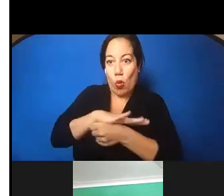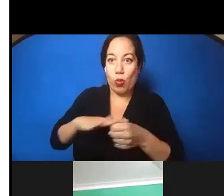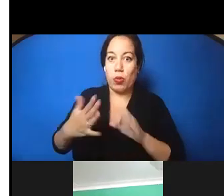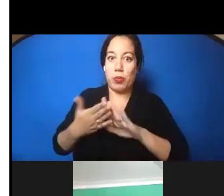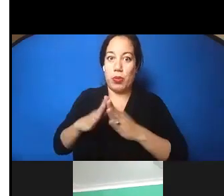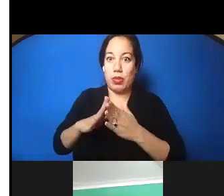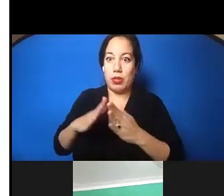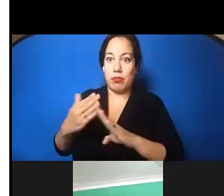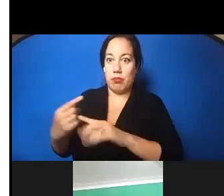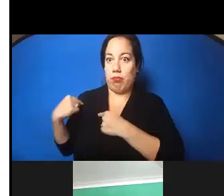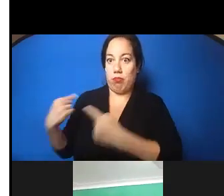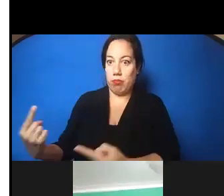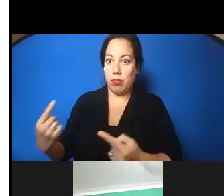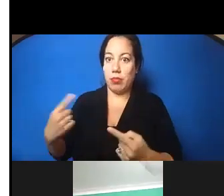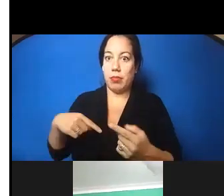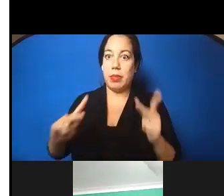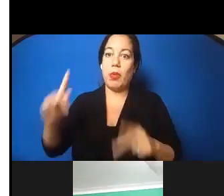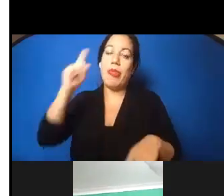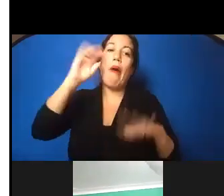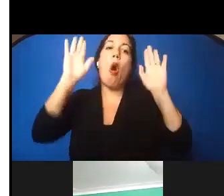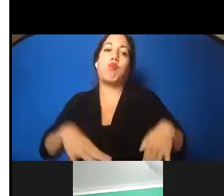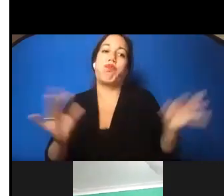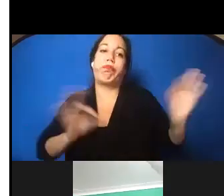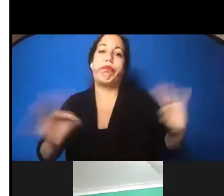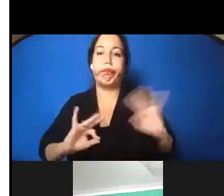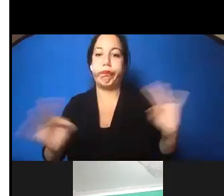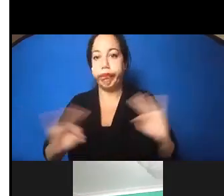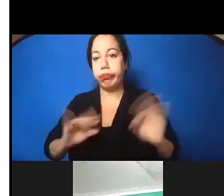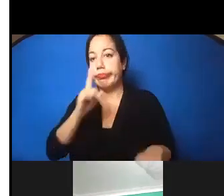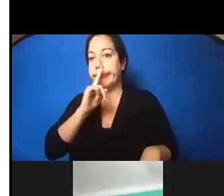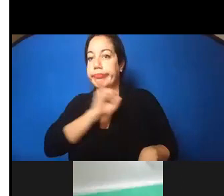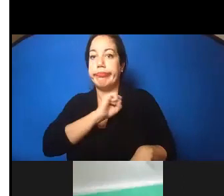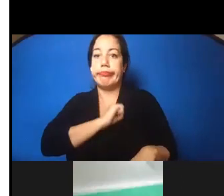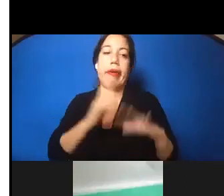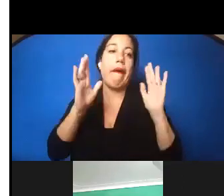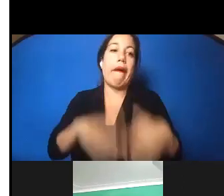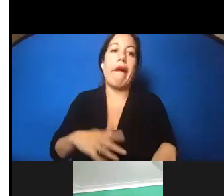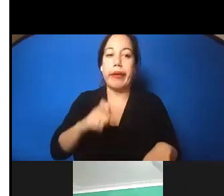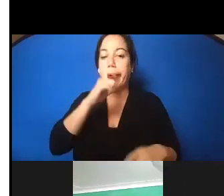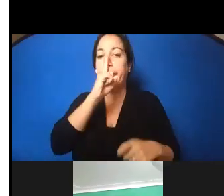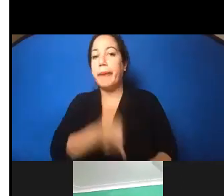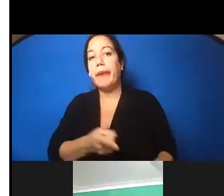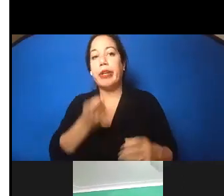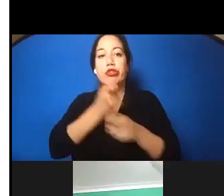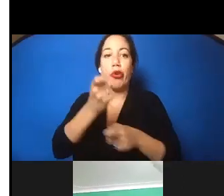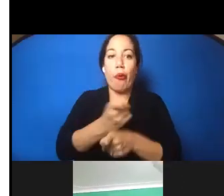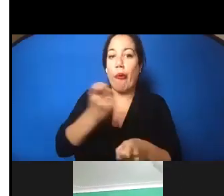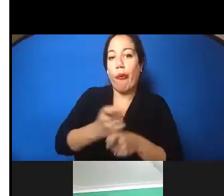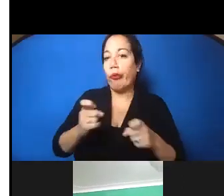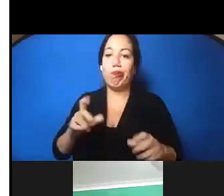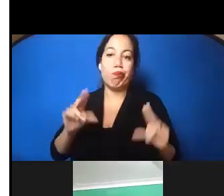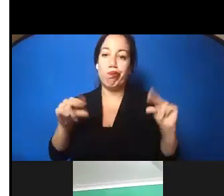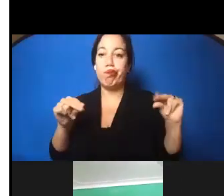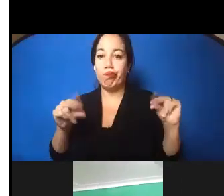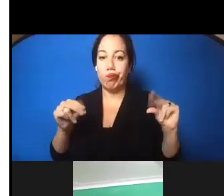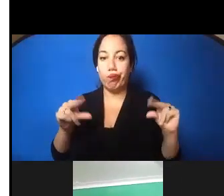some people still believe that COVID-19 is a joke. People still believe that there's no COVID-19 in the world. So the behavior attitude,